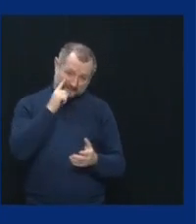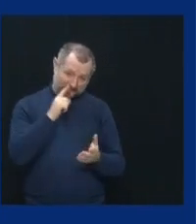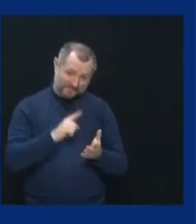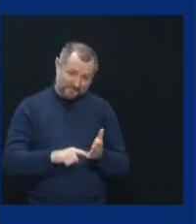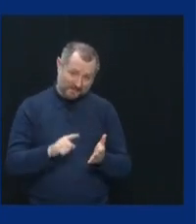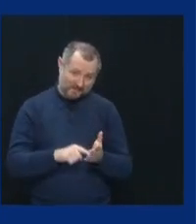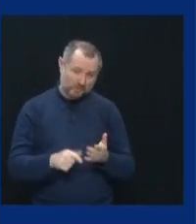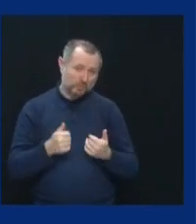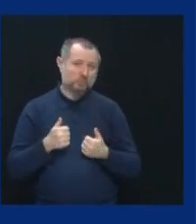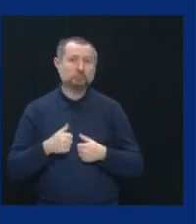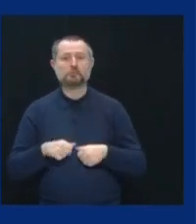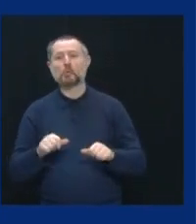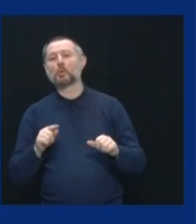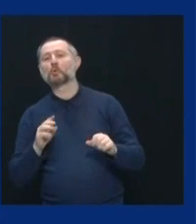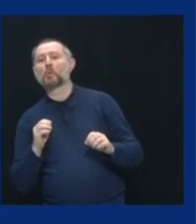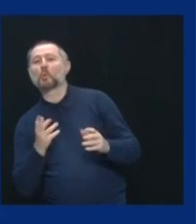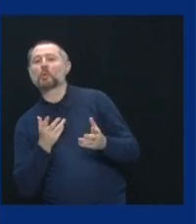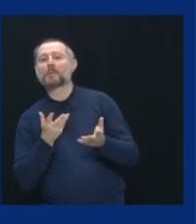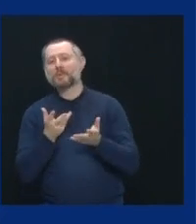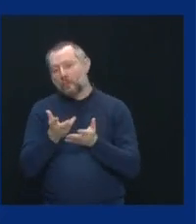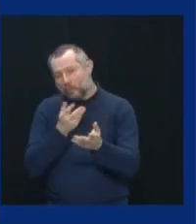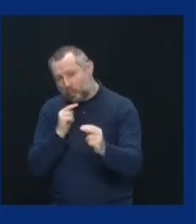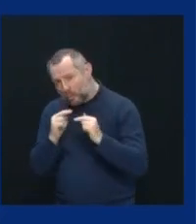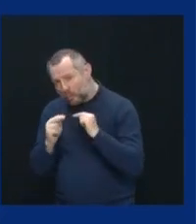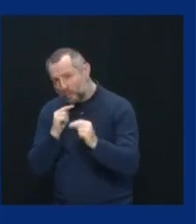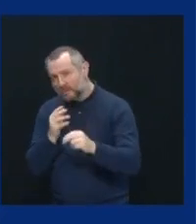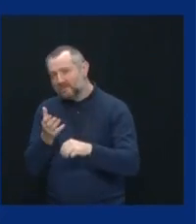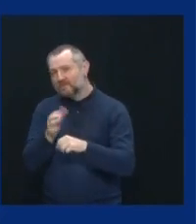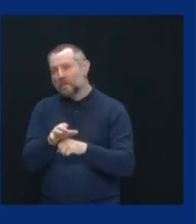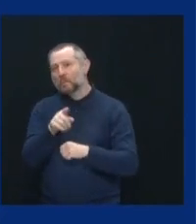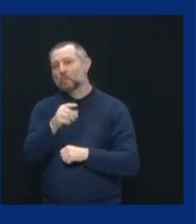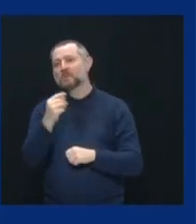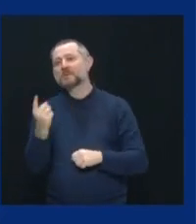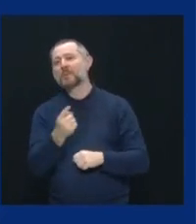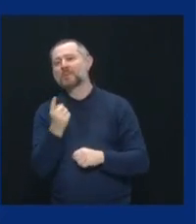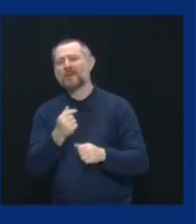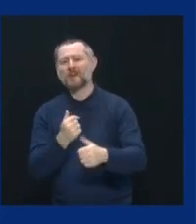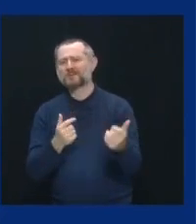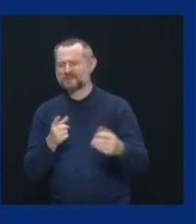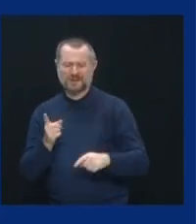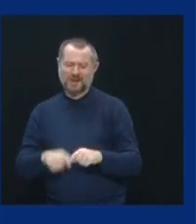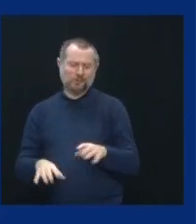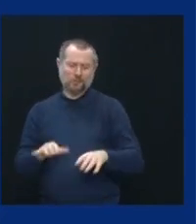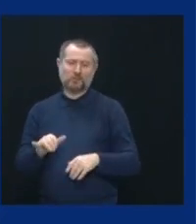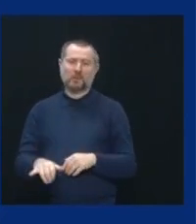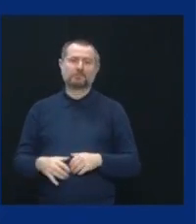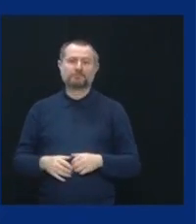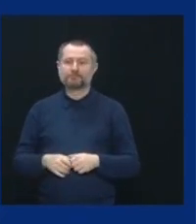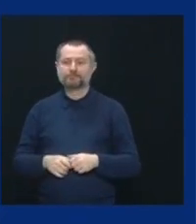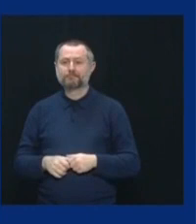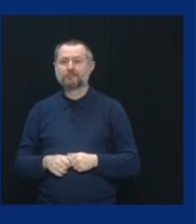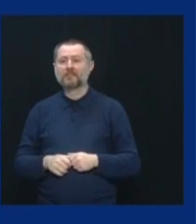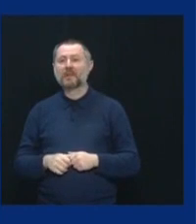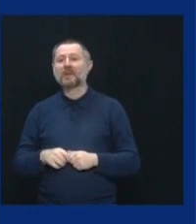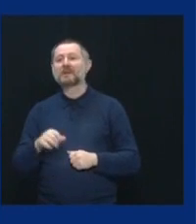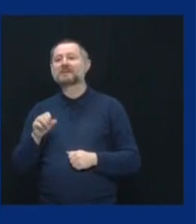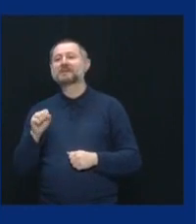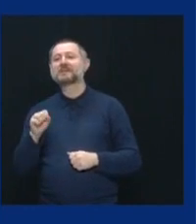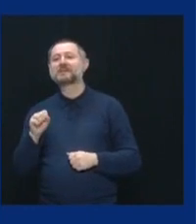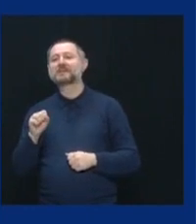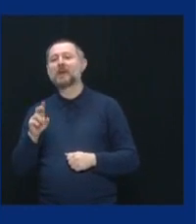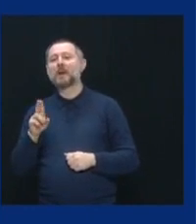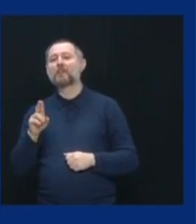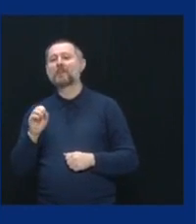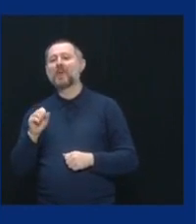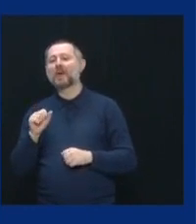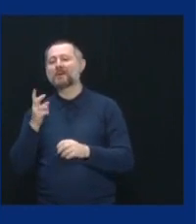to leverage a person in another matter. You can't use a subpoena or the threat of a subpoena